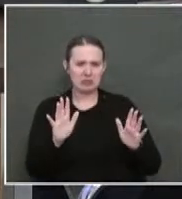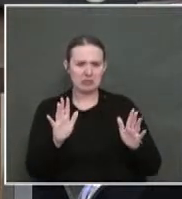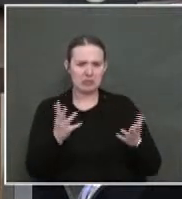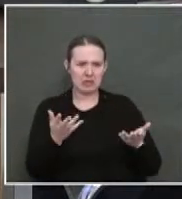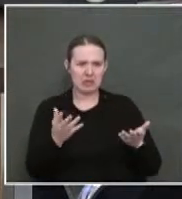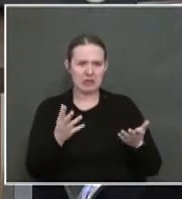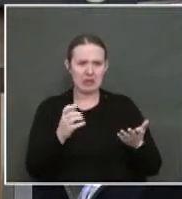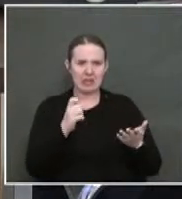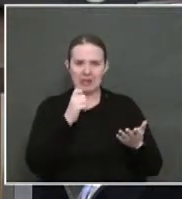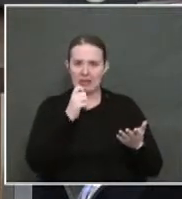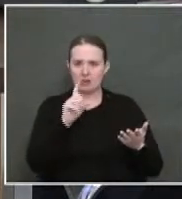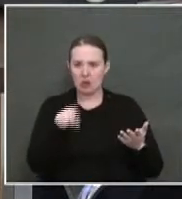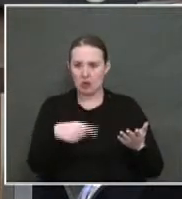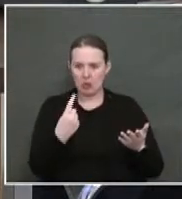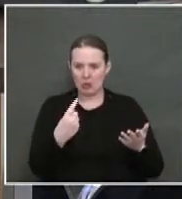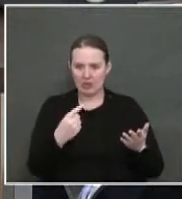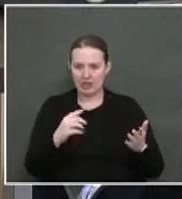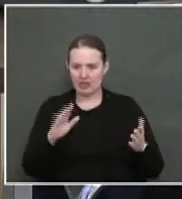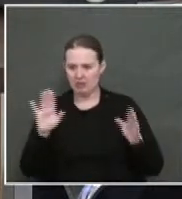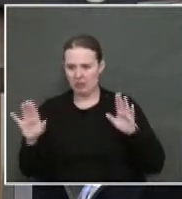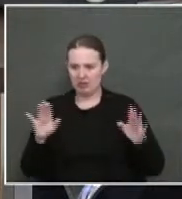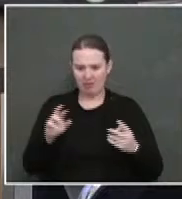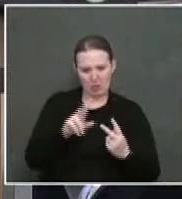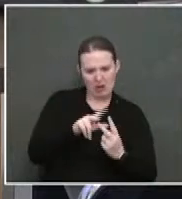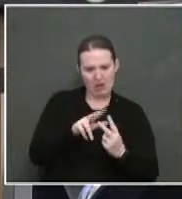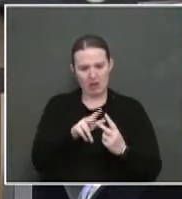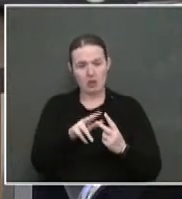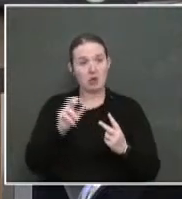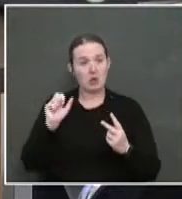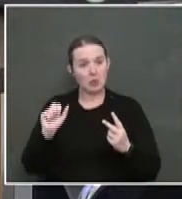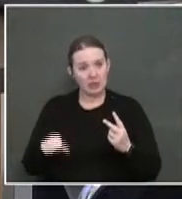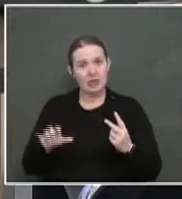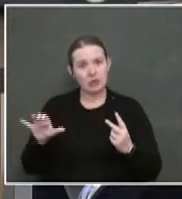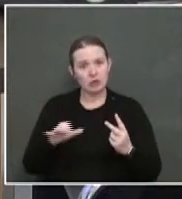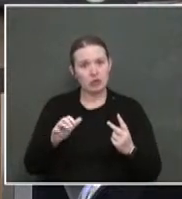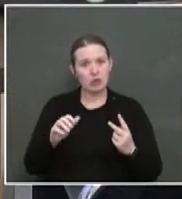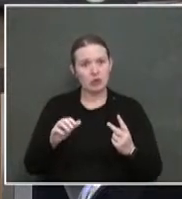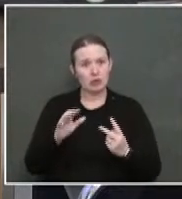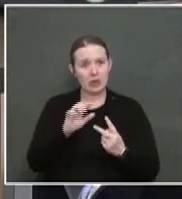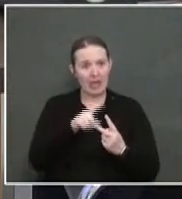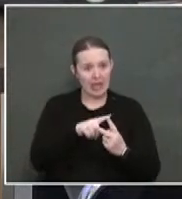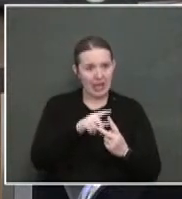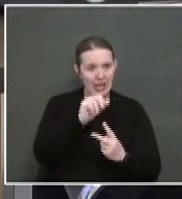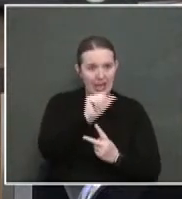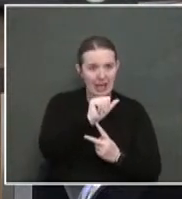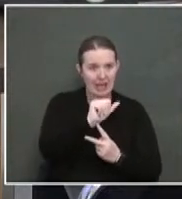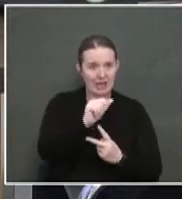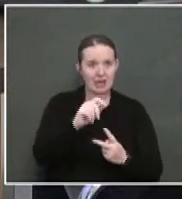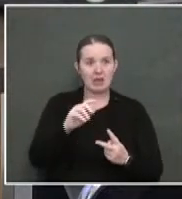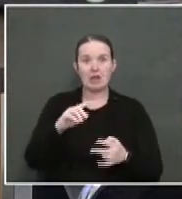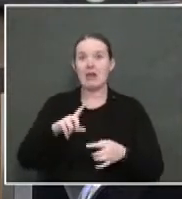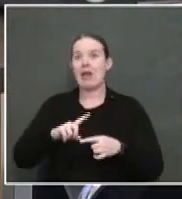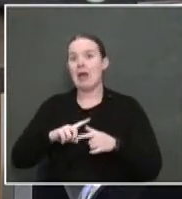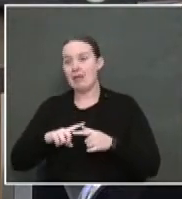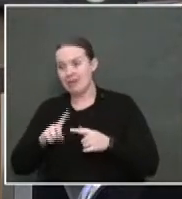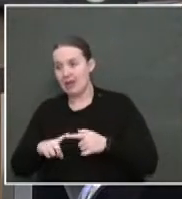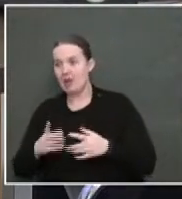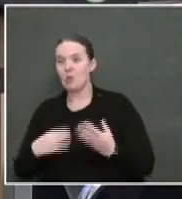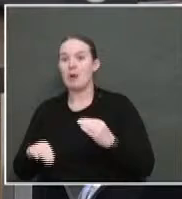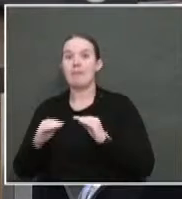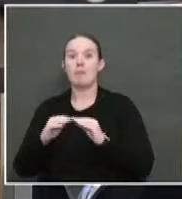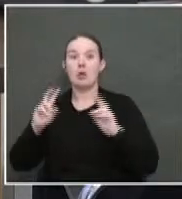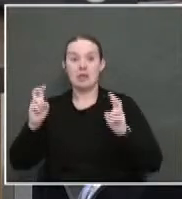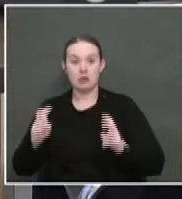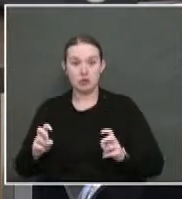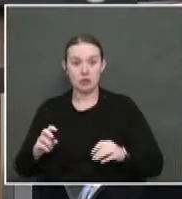mutually is exclusive to one or the other, right? We could still do option A, and where we are finding most of our issues, still make